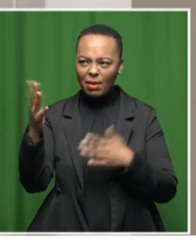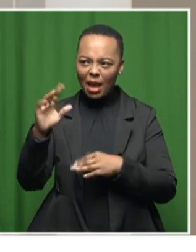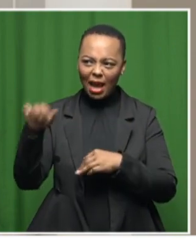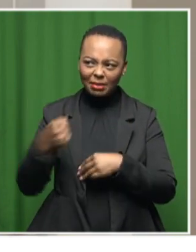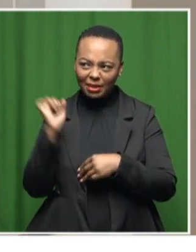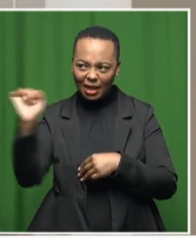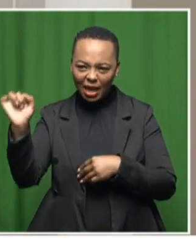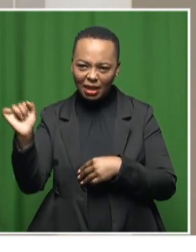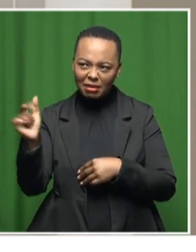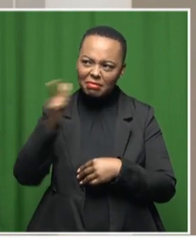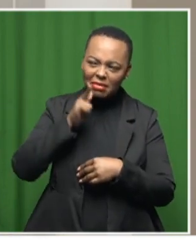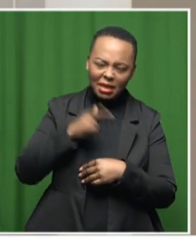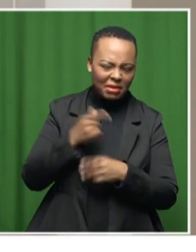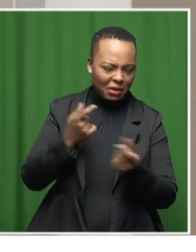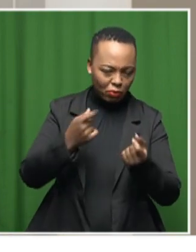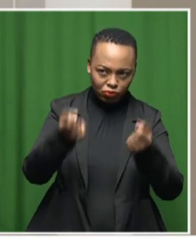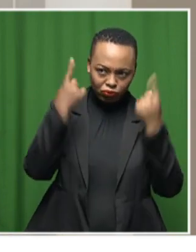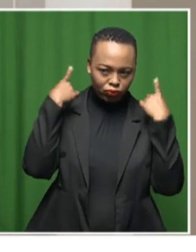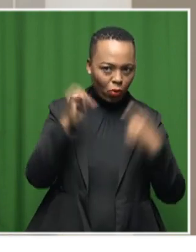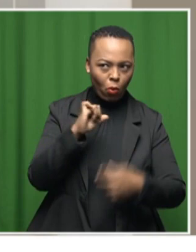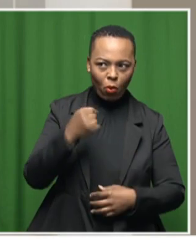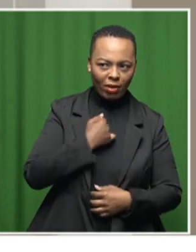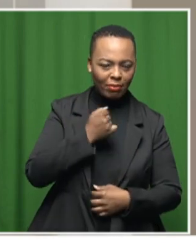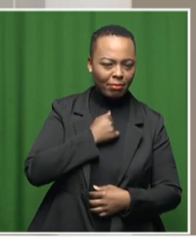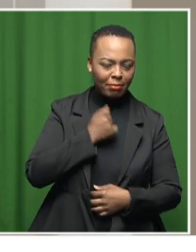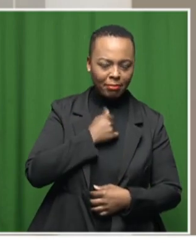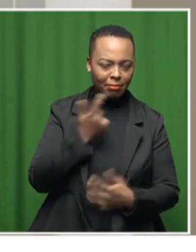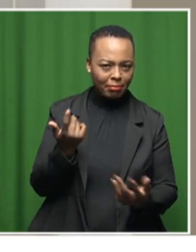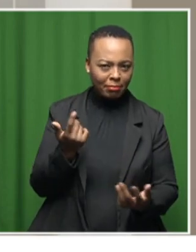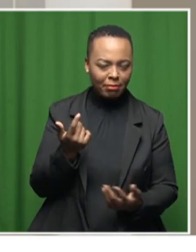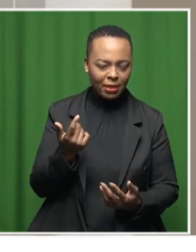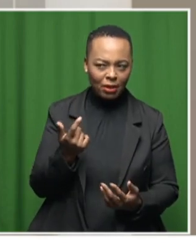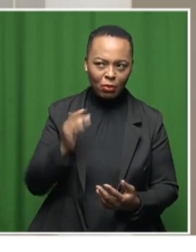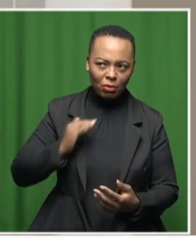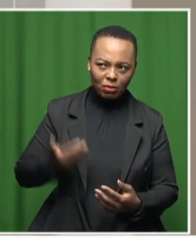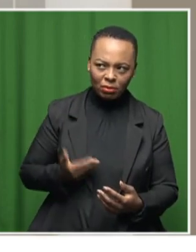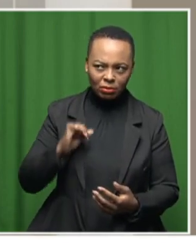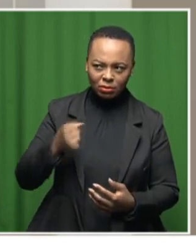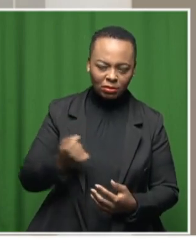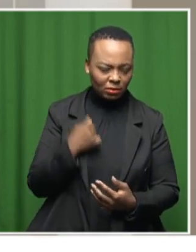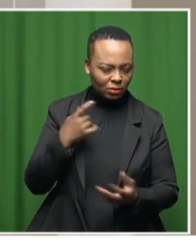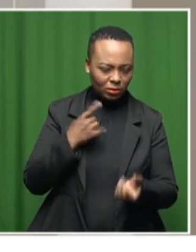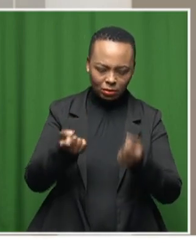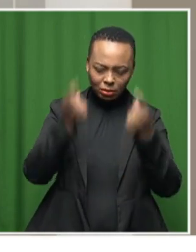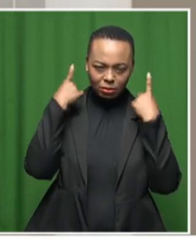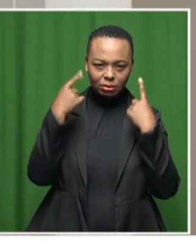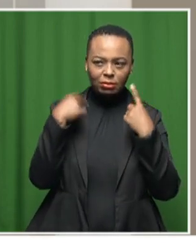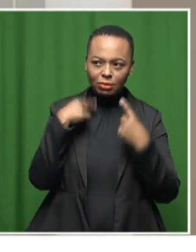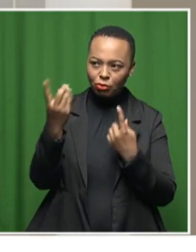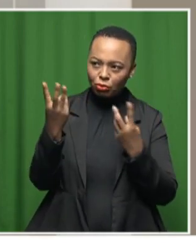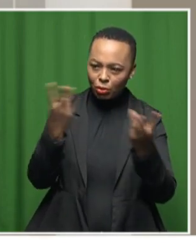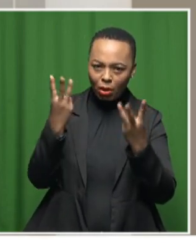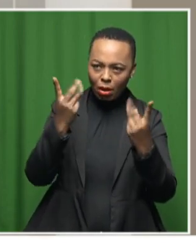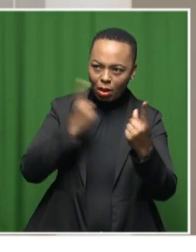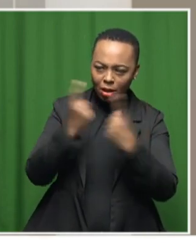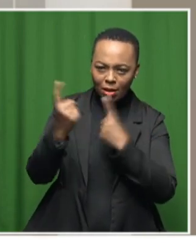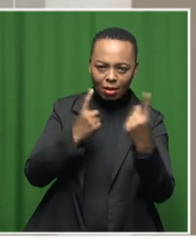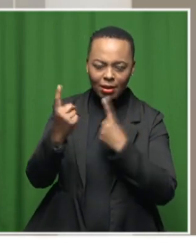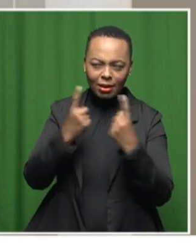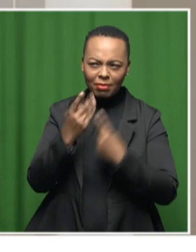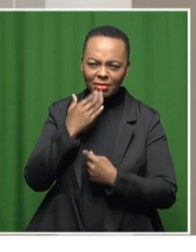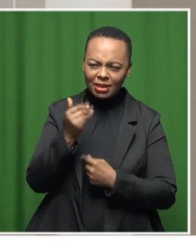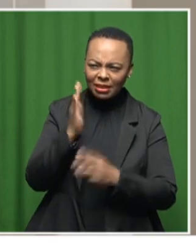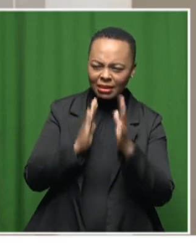I just want to understand my wife. And with embarking on these questions, I get people where I say, okay, tell me more about